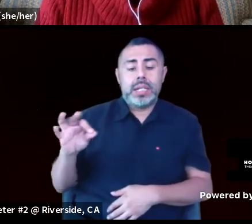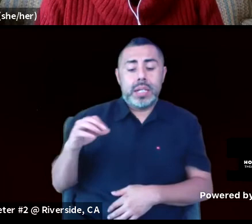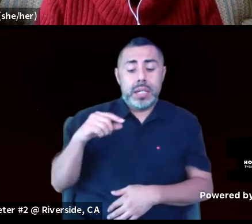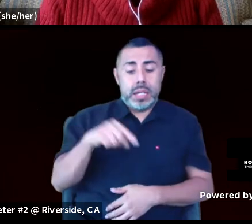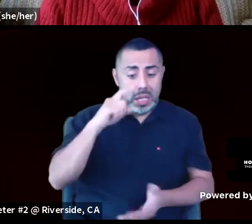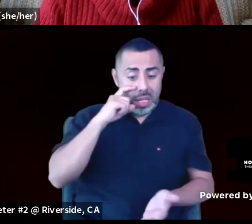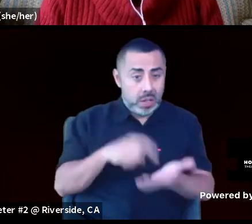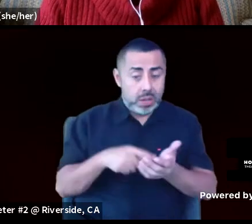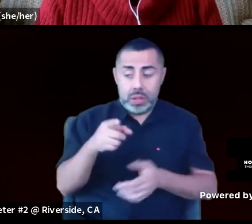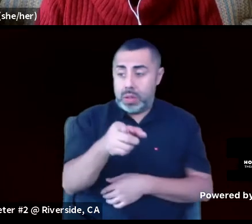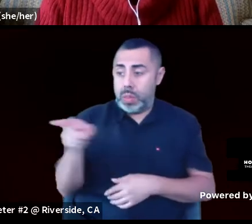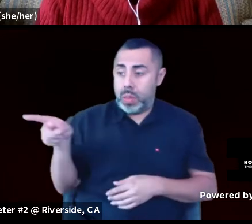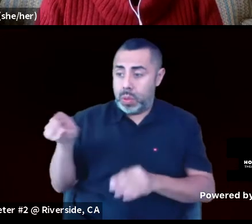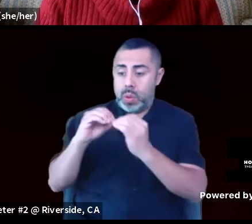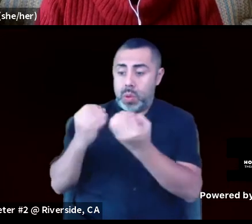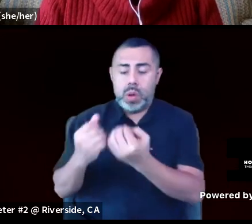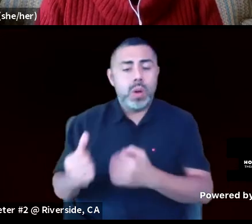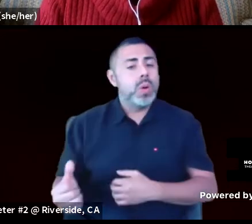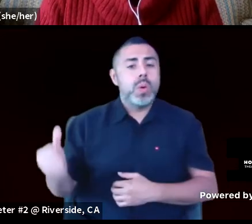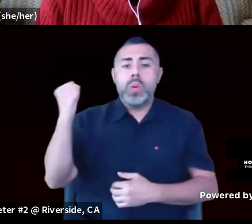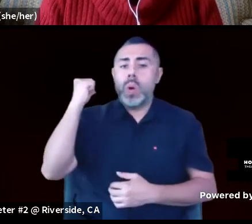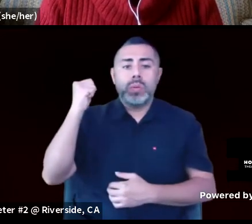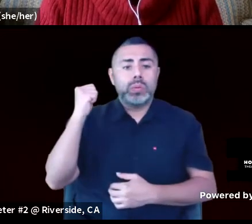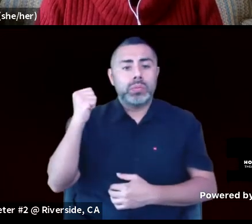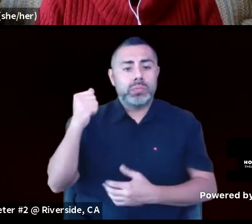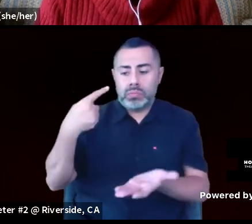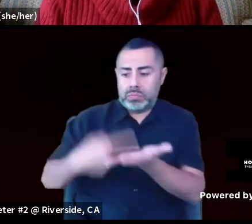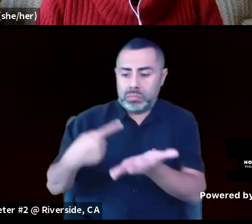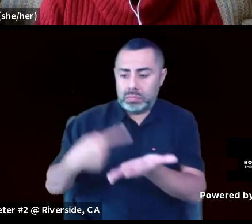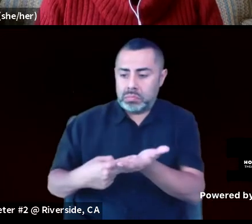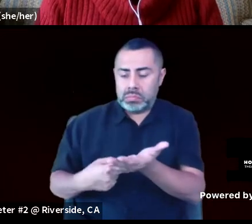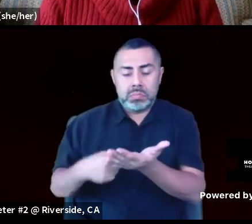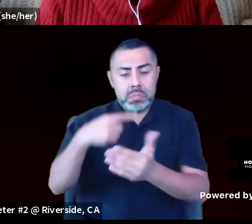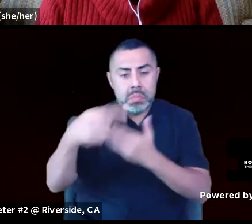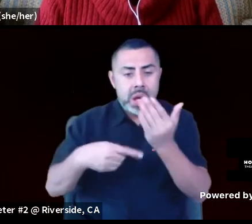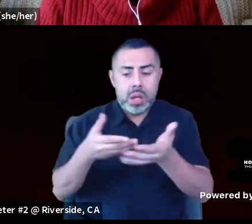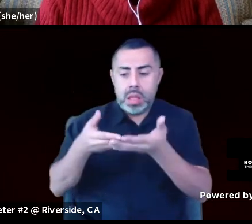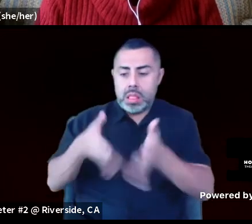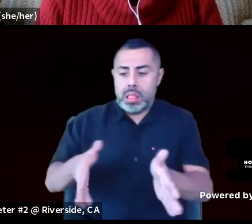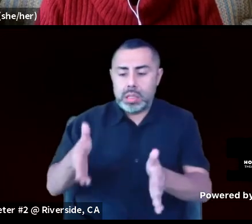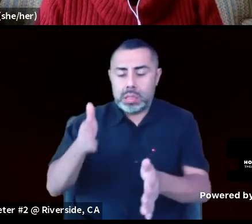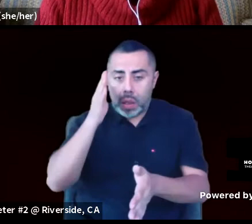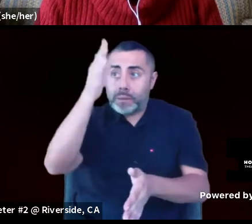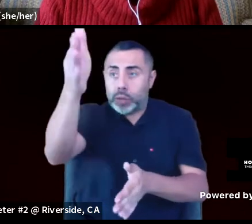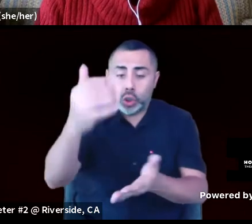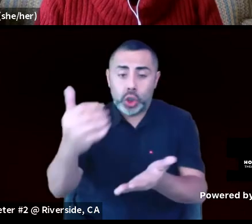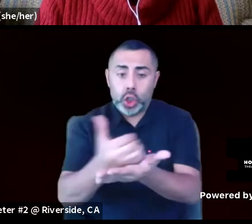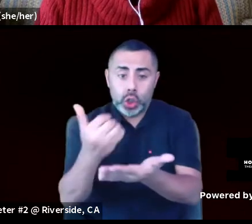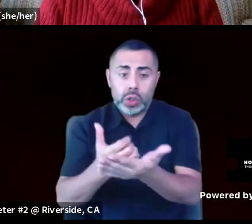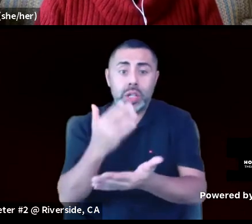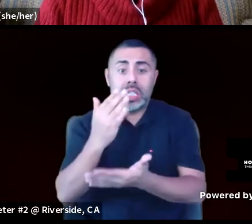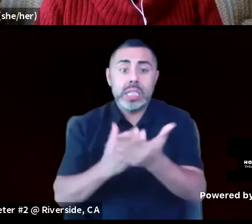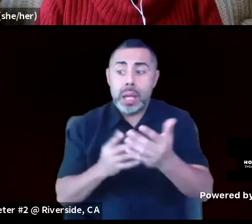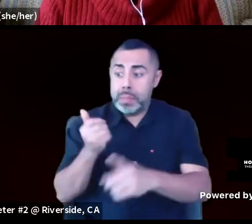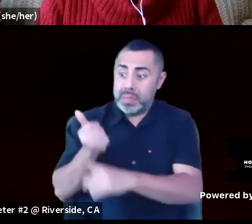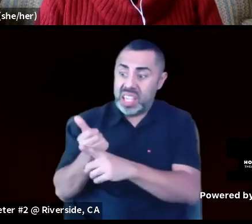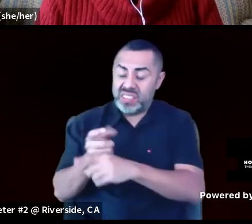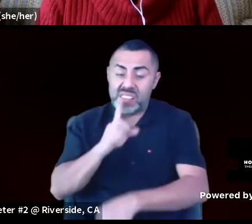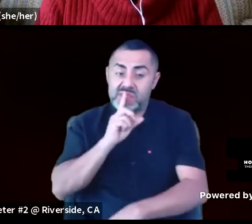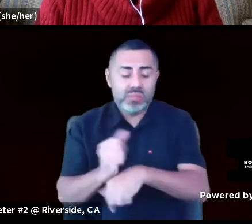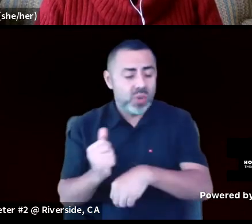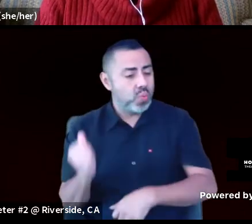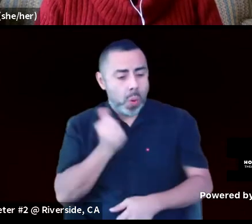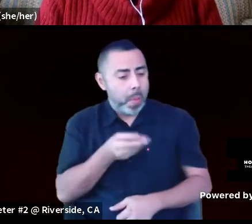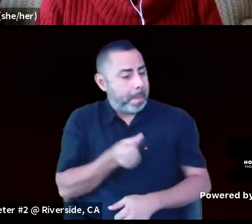them or communicate with them about lost future wages, and or refused outright to compensate them for that time. And these